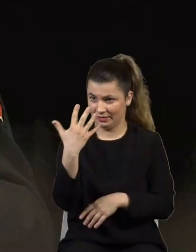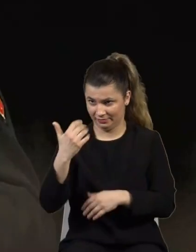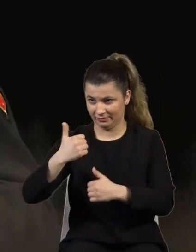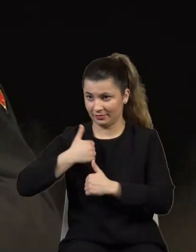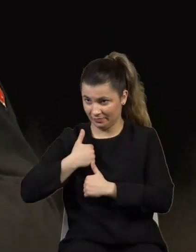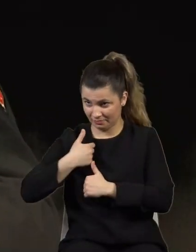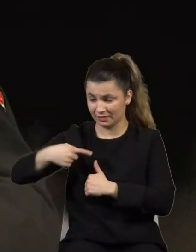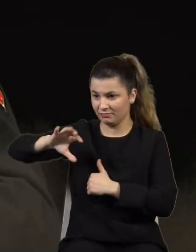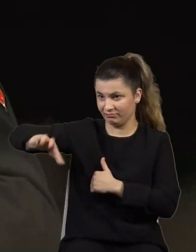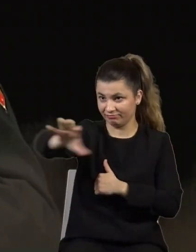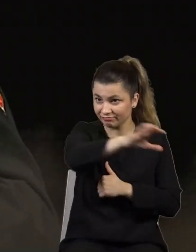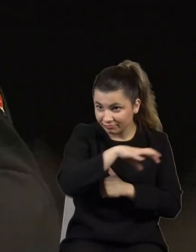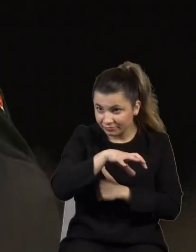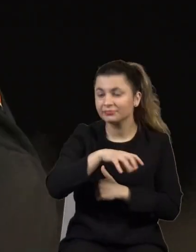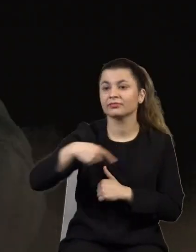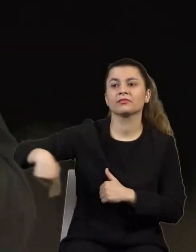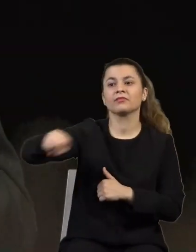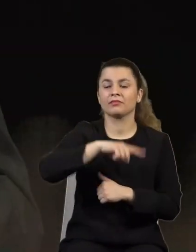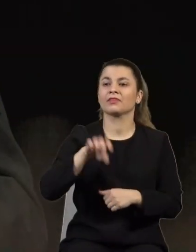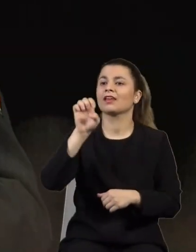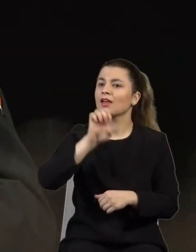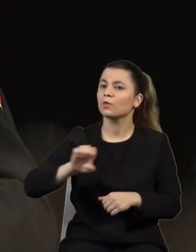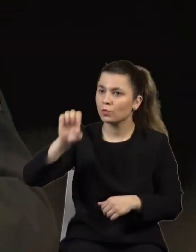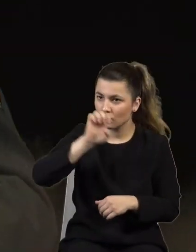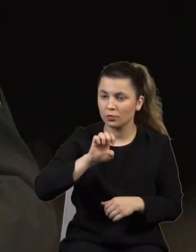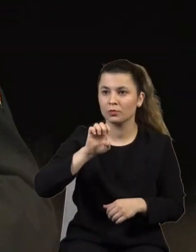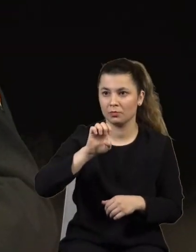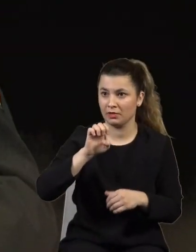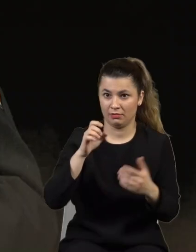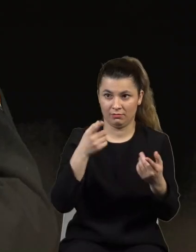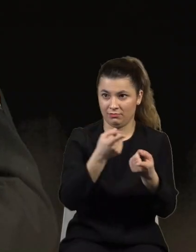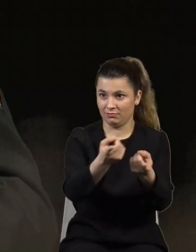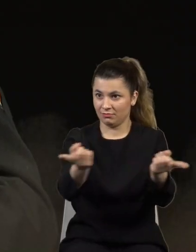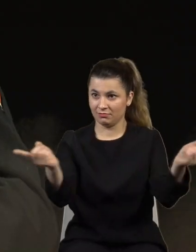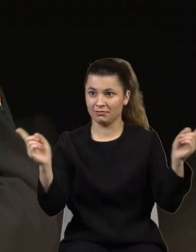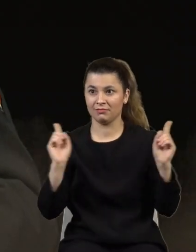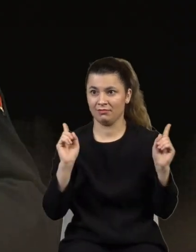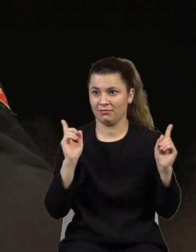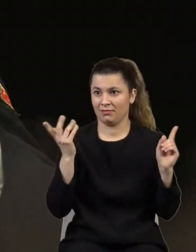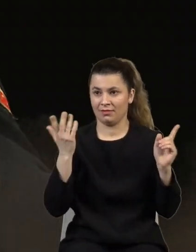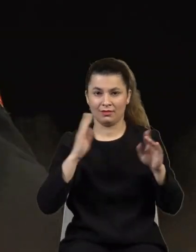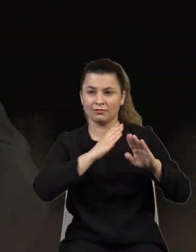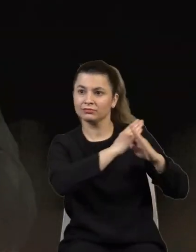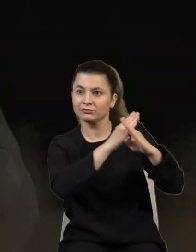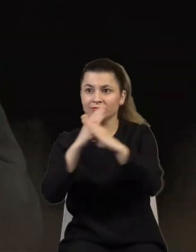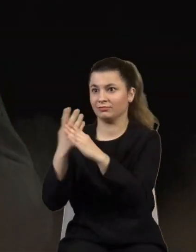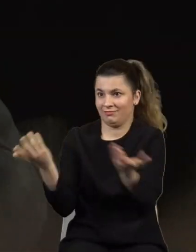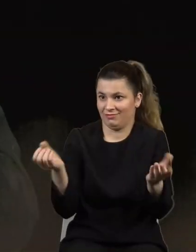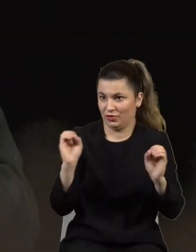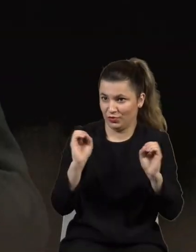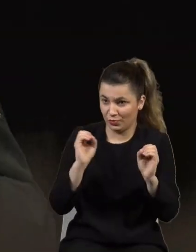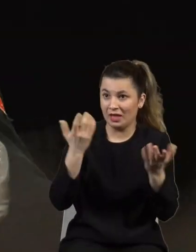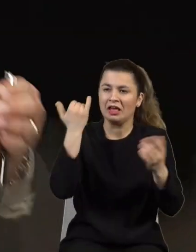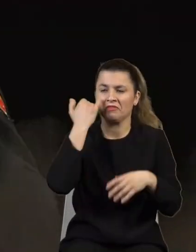360. That would mean, if you talk about 75 brigades, that would mean, if you put all the equipment